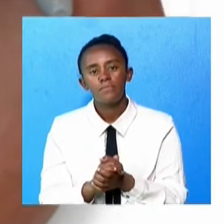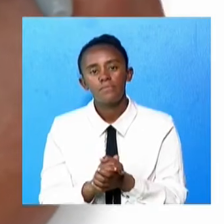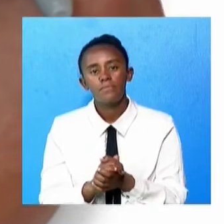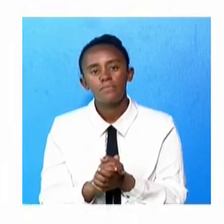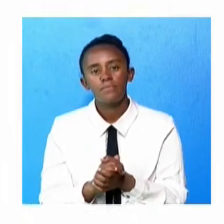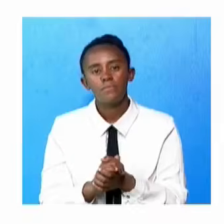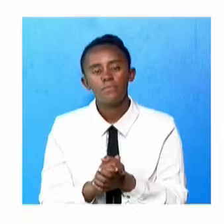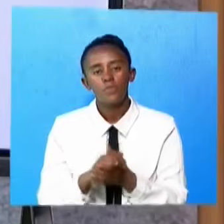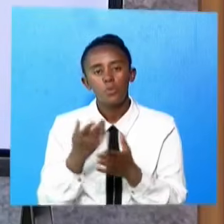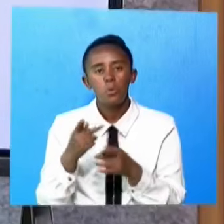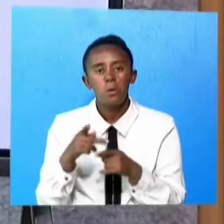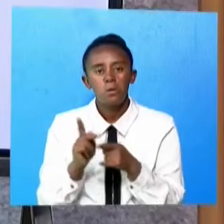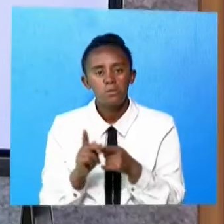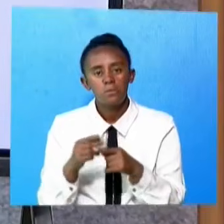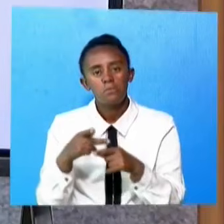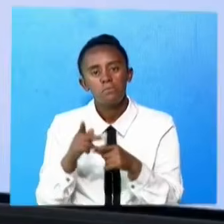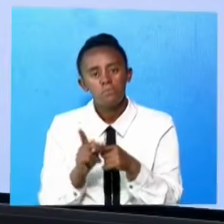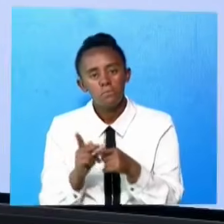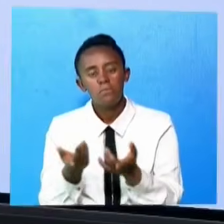weight.